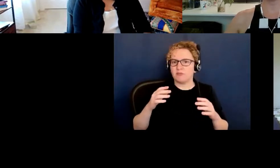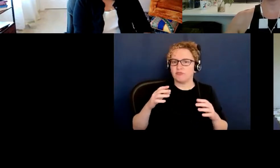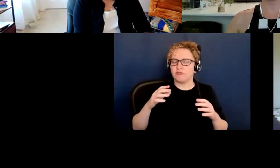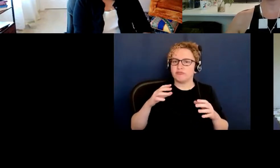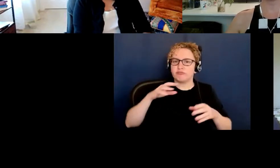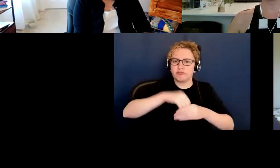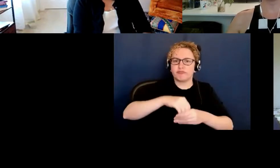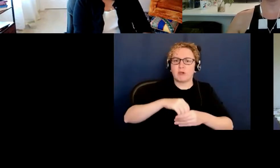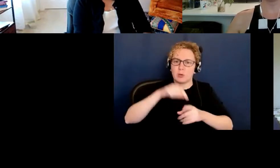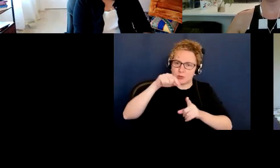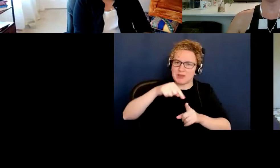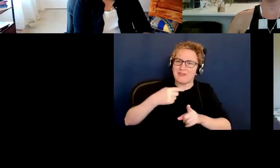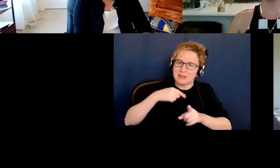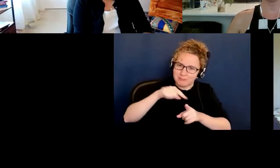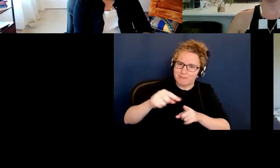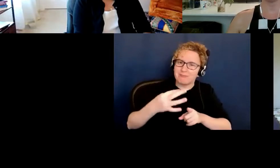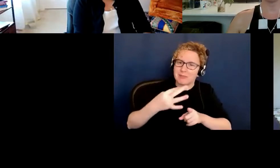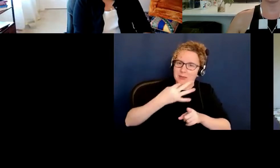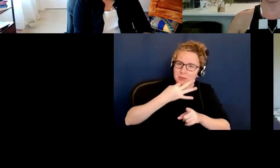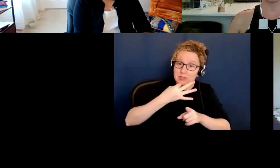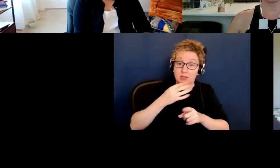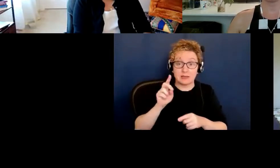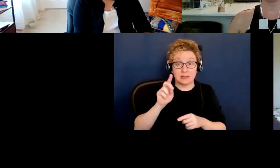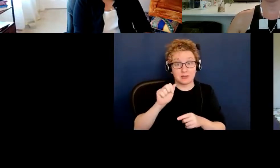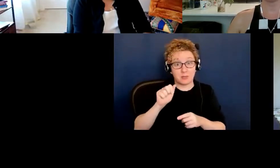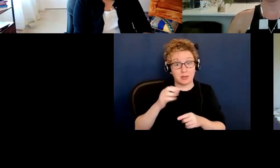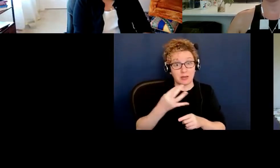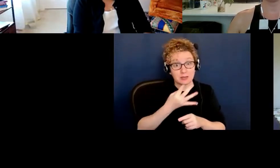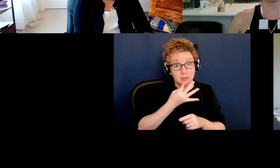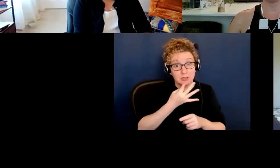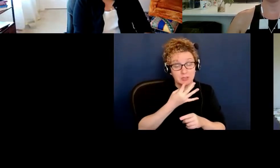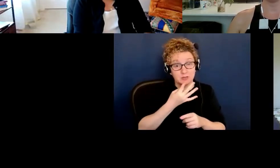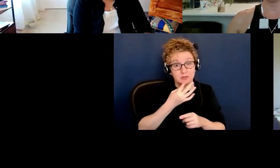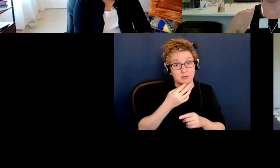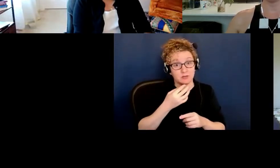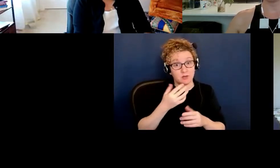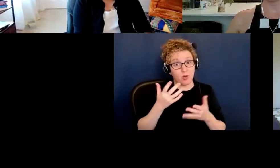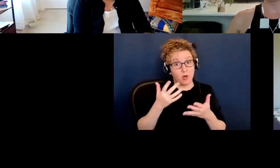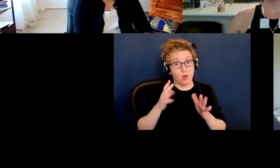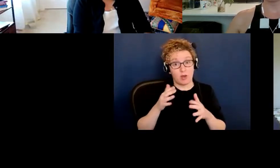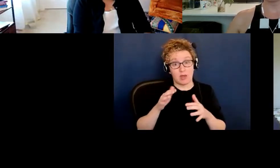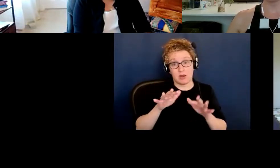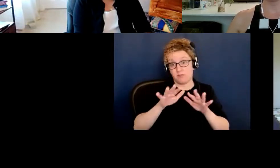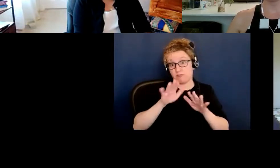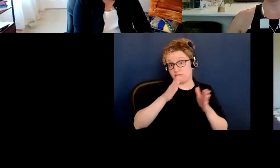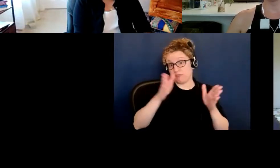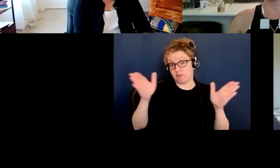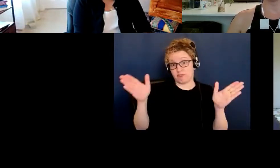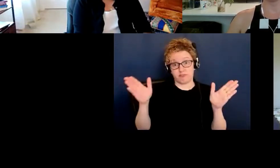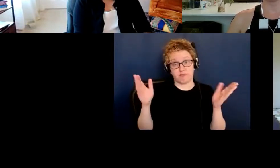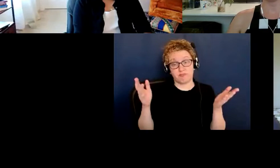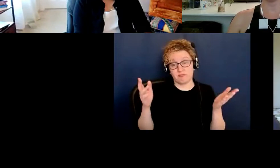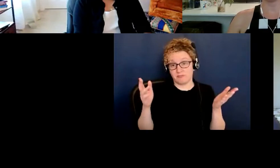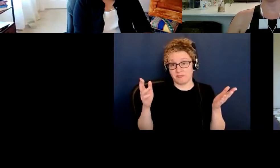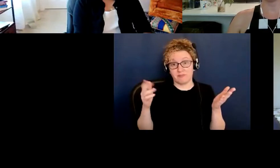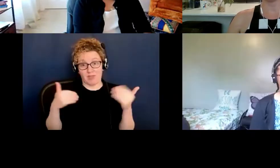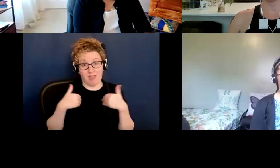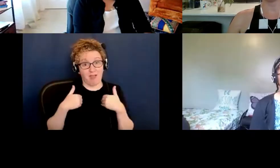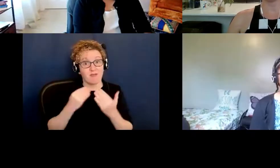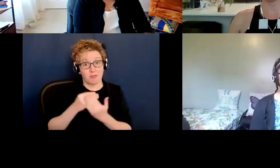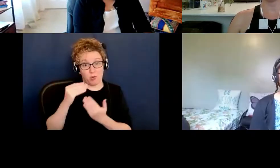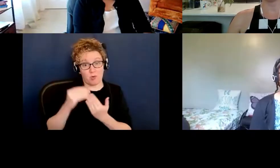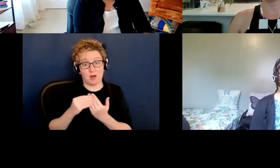area of expertise that automatically our constituents enter into a program with. And so, I